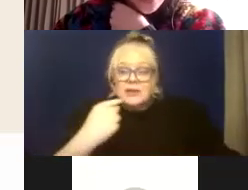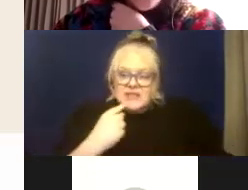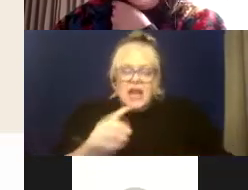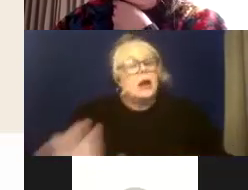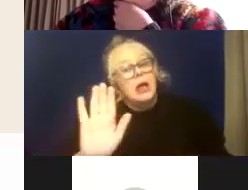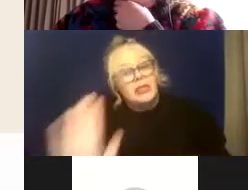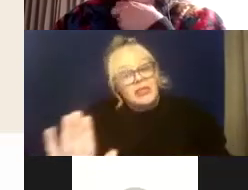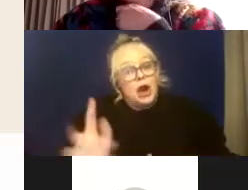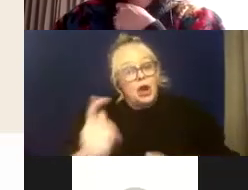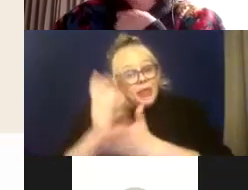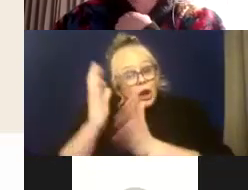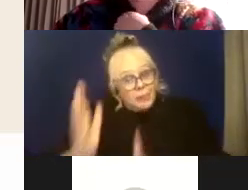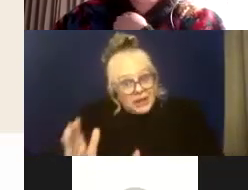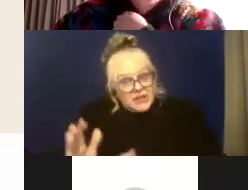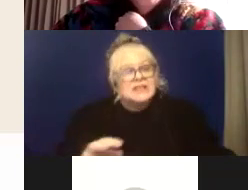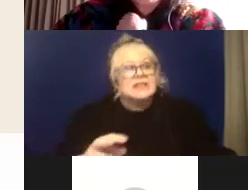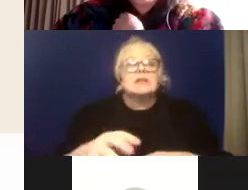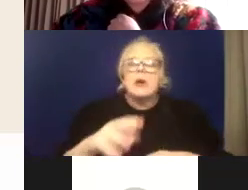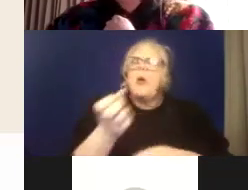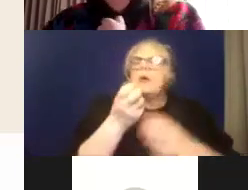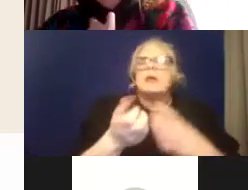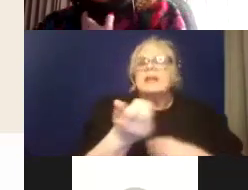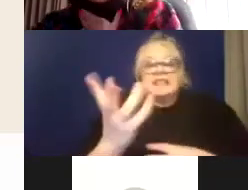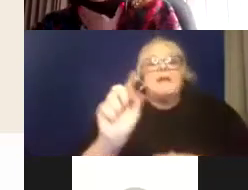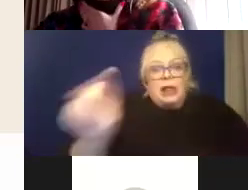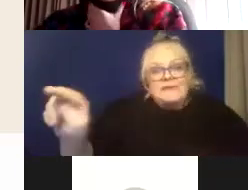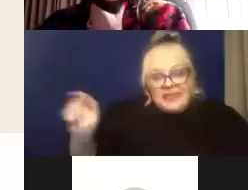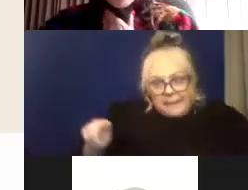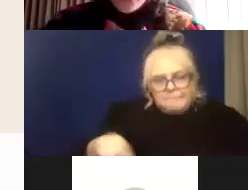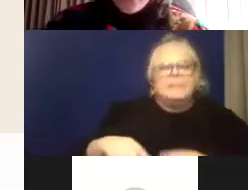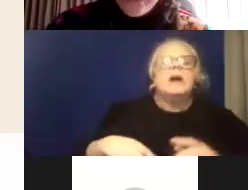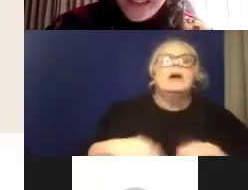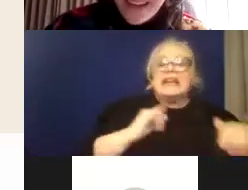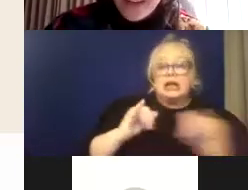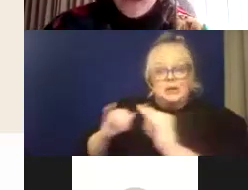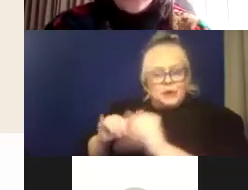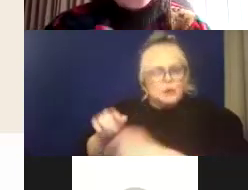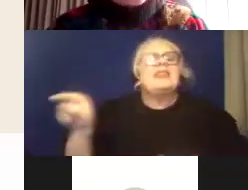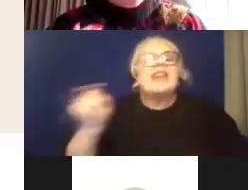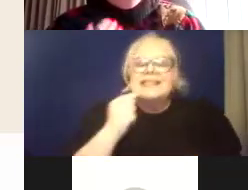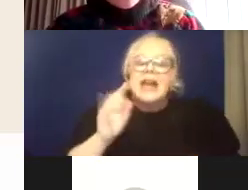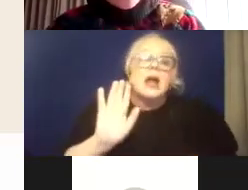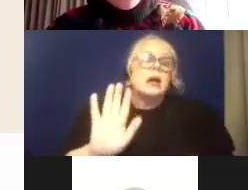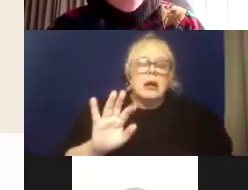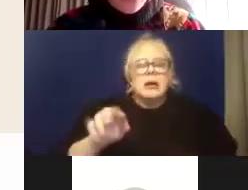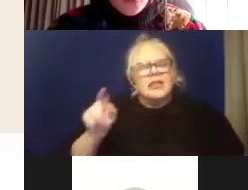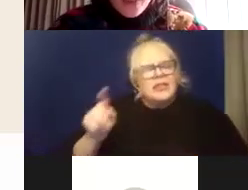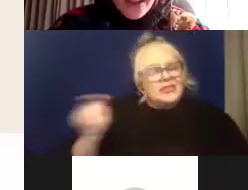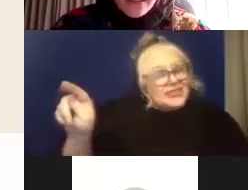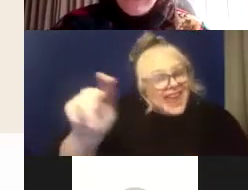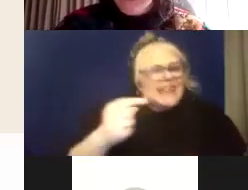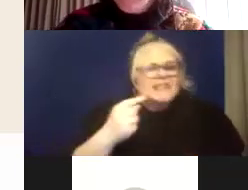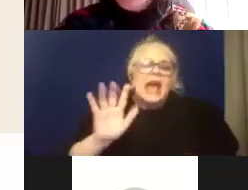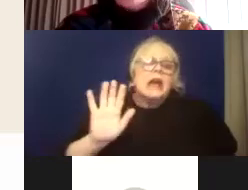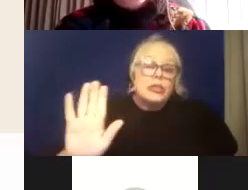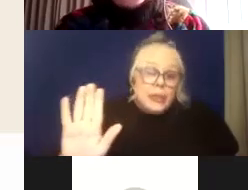to cry when they shared their experiences. They also shared that this made them concerned for their therapist's